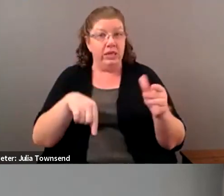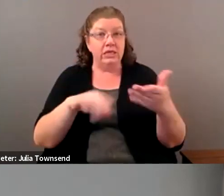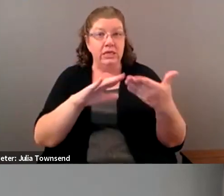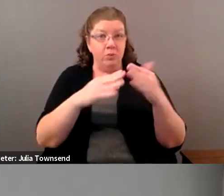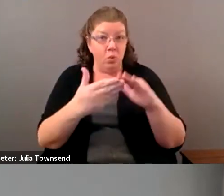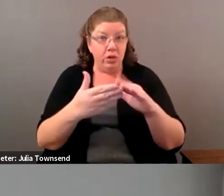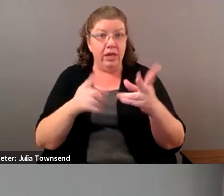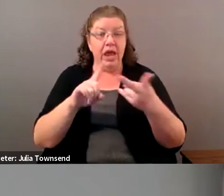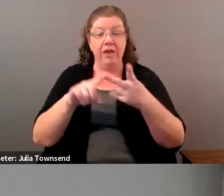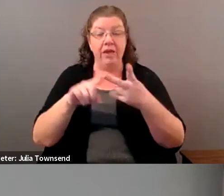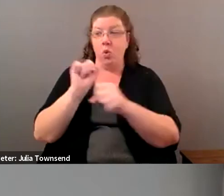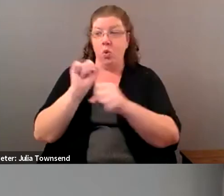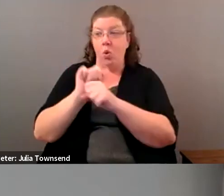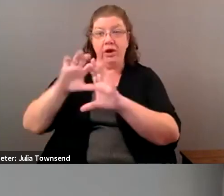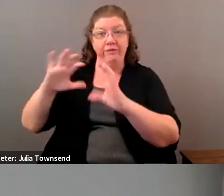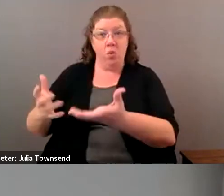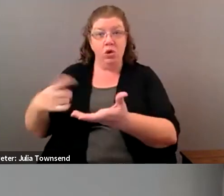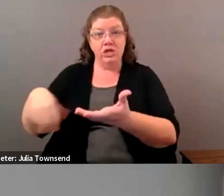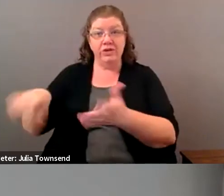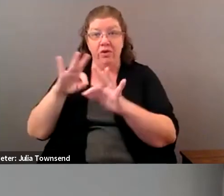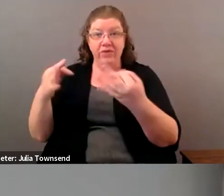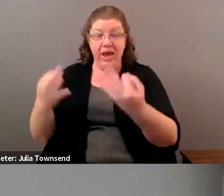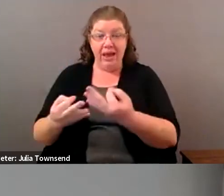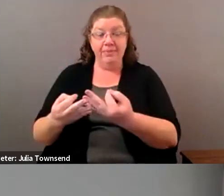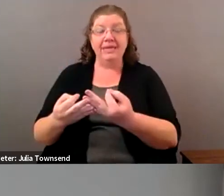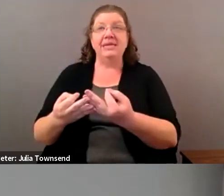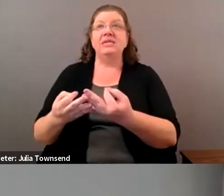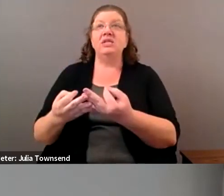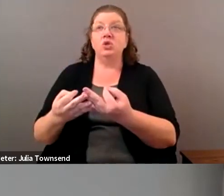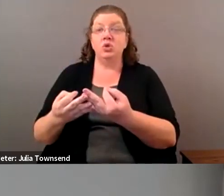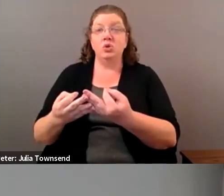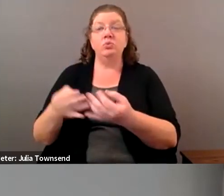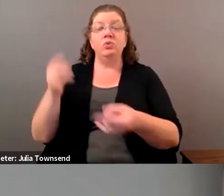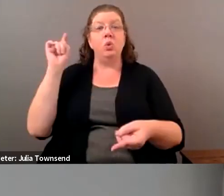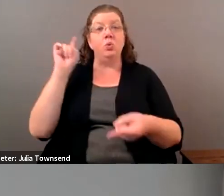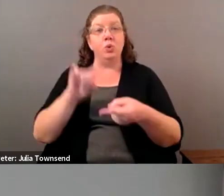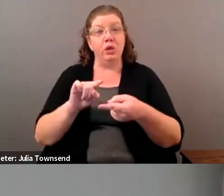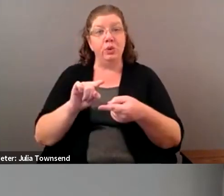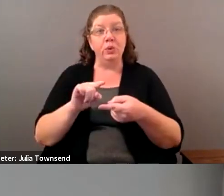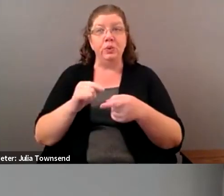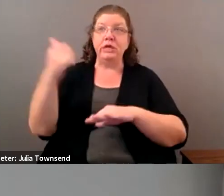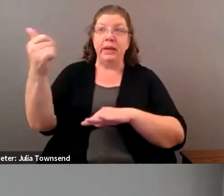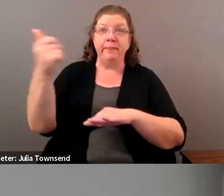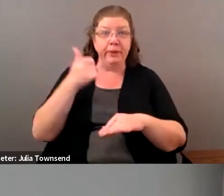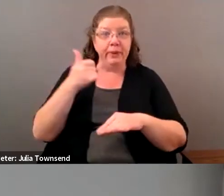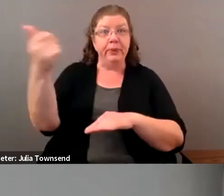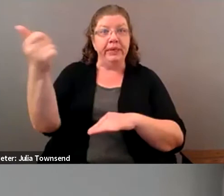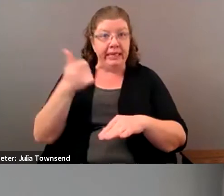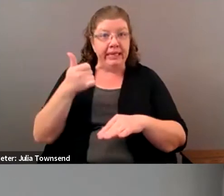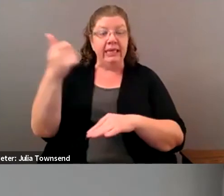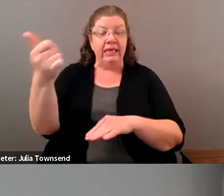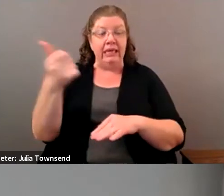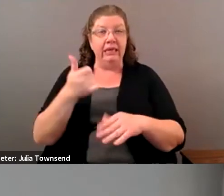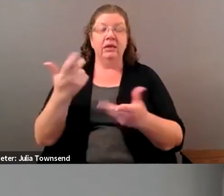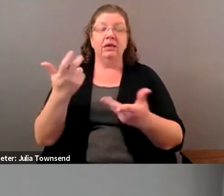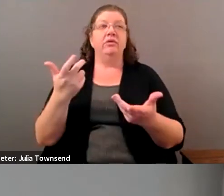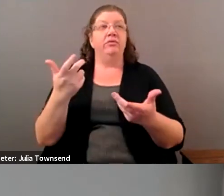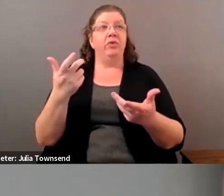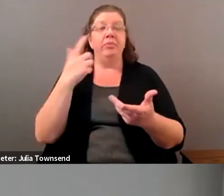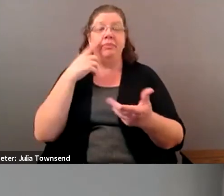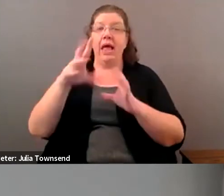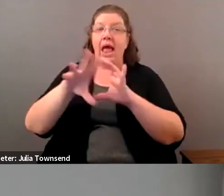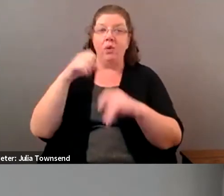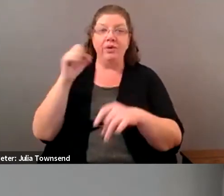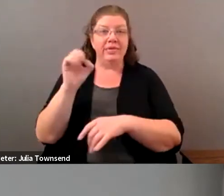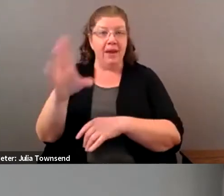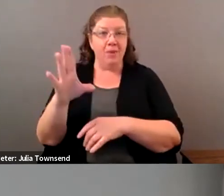our workforce, for our families to, reduce the commuting back and forth from out of Santa